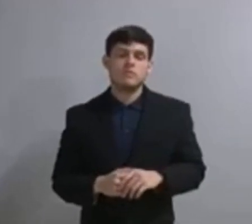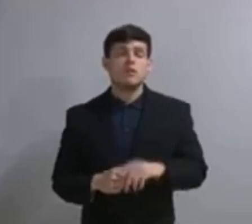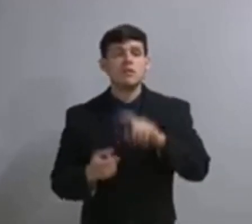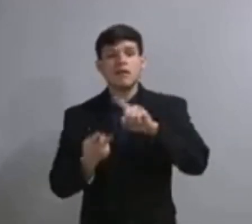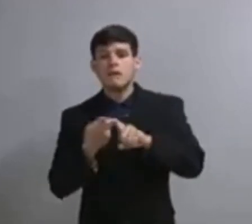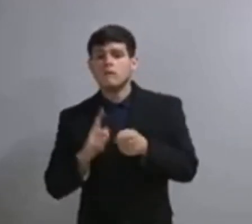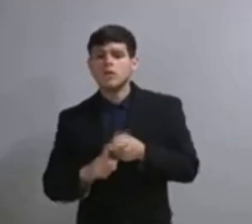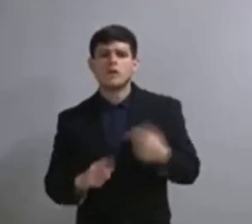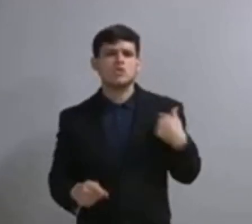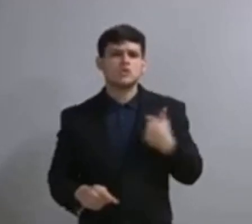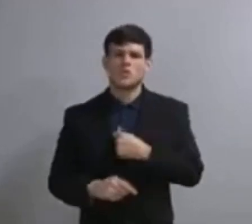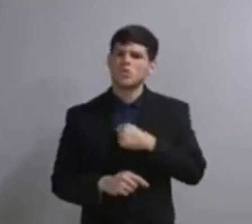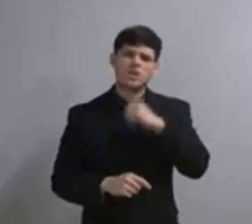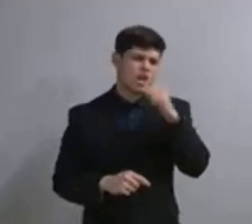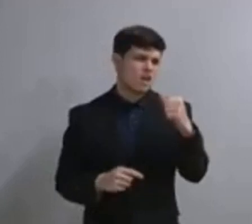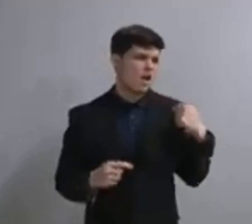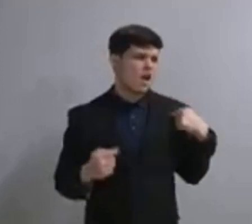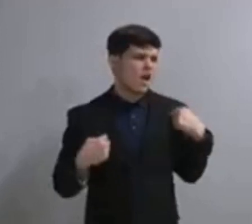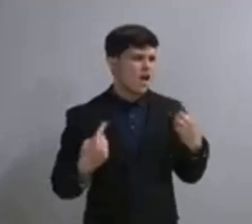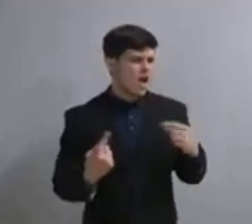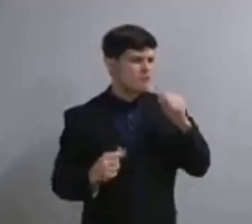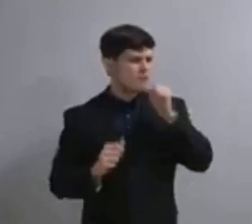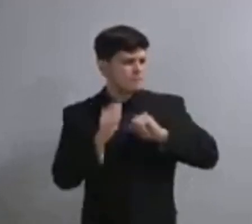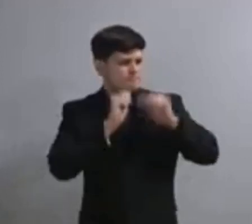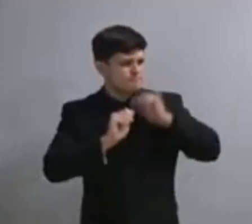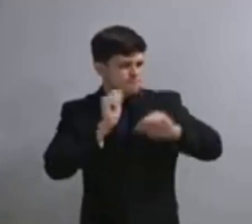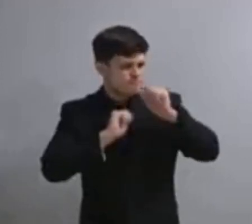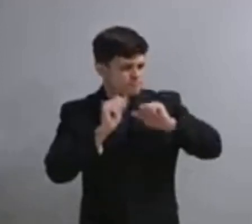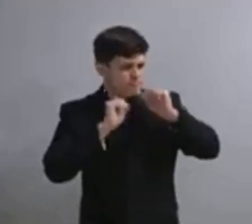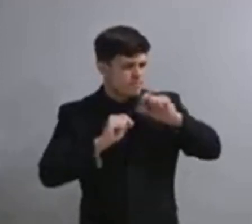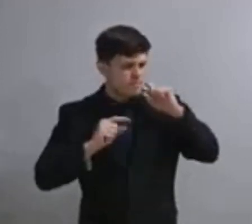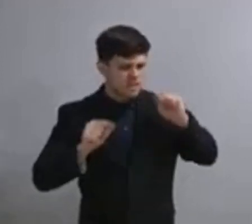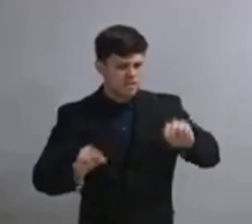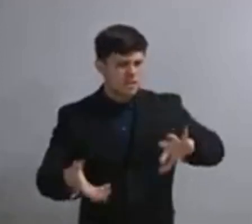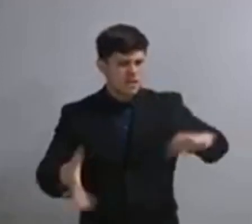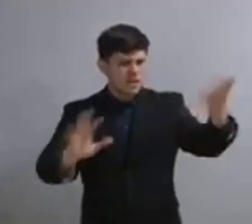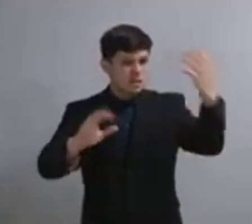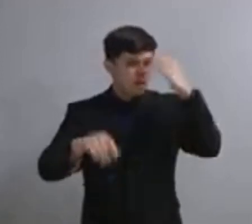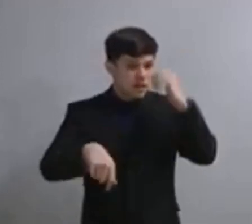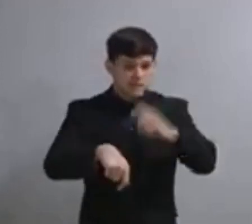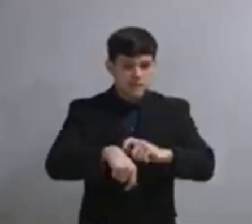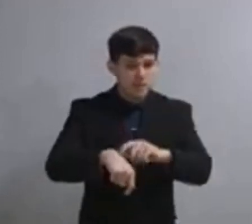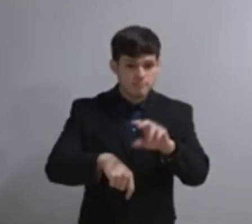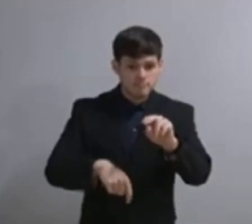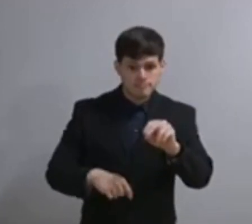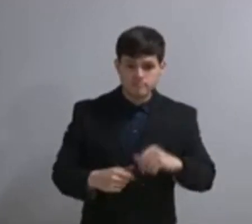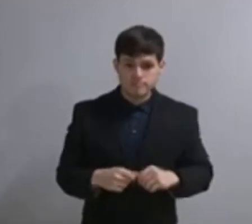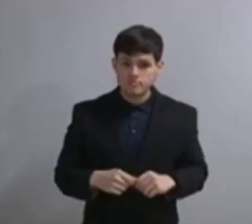Friends, we did not come this far in the fight against this pandemic because of time.